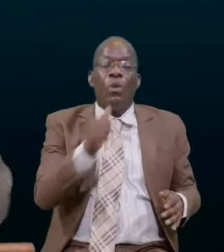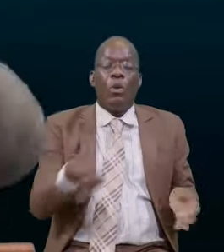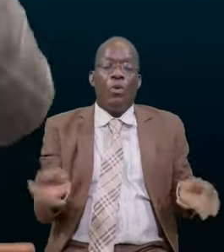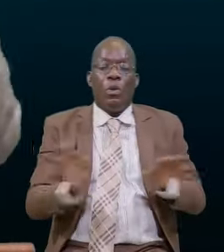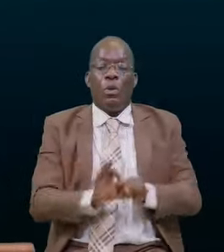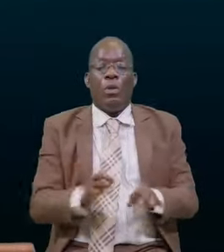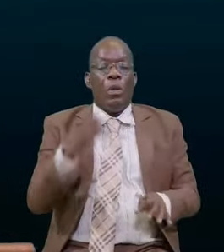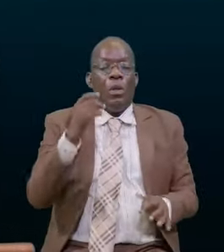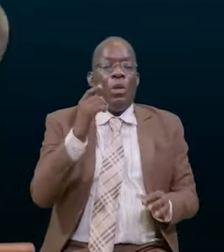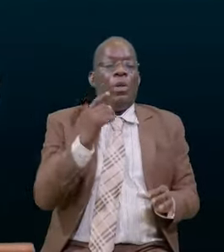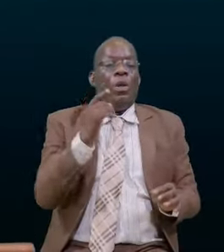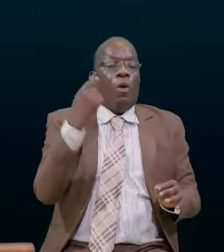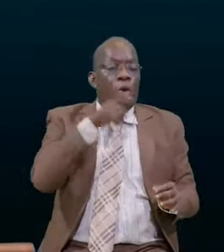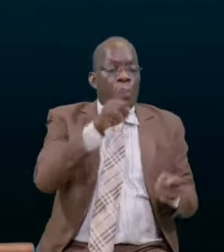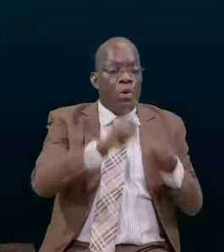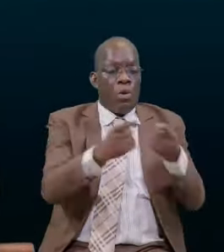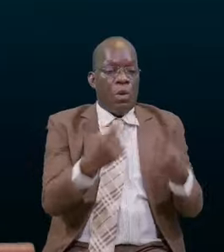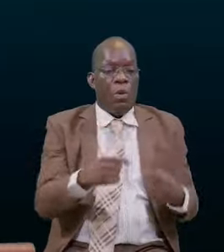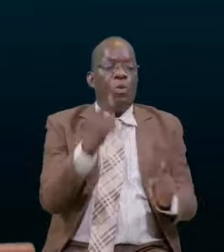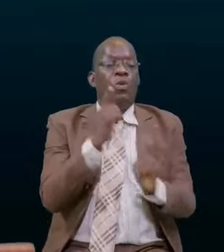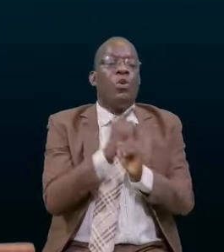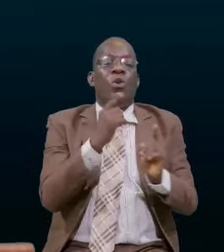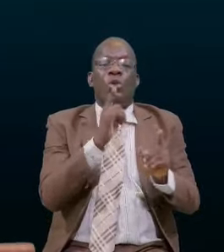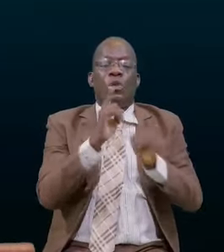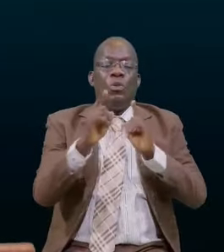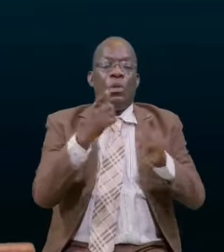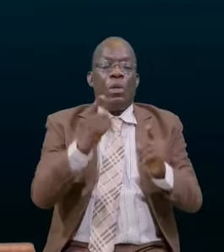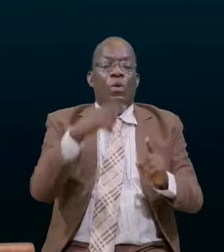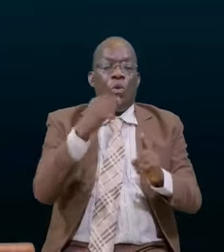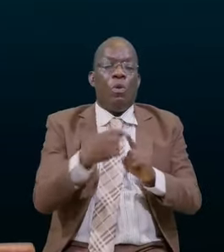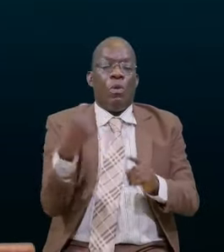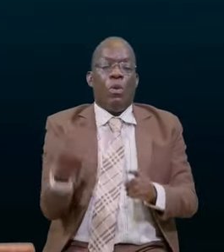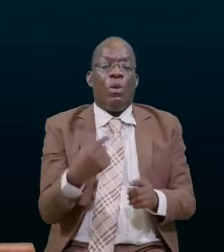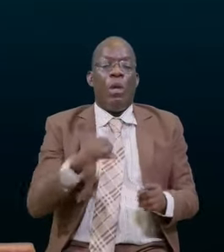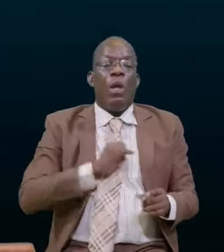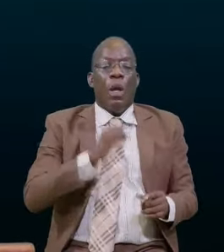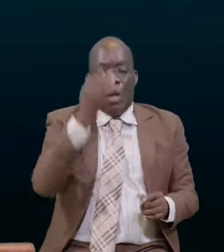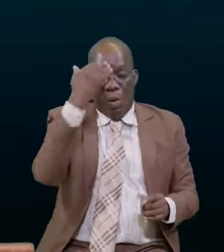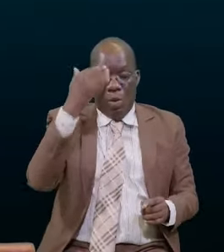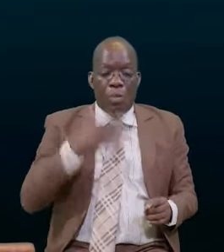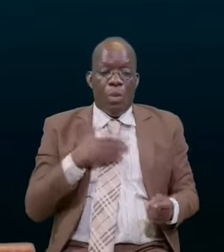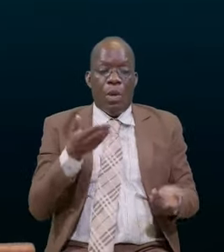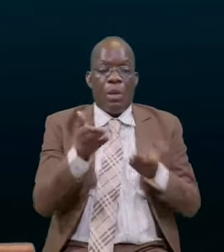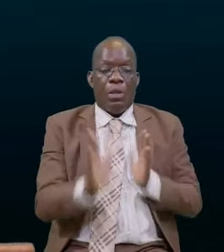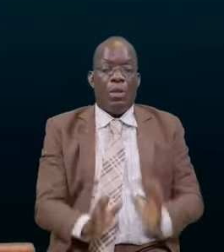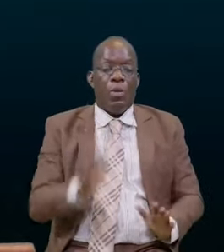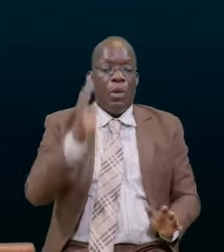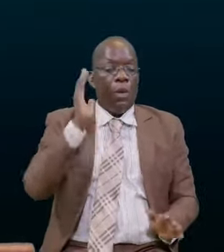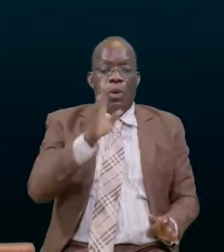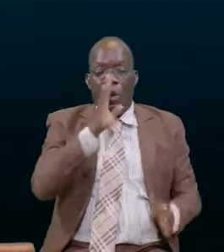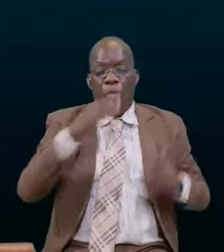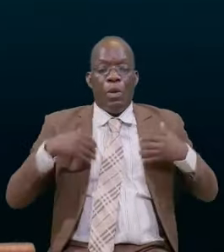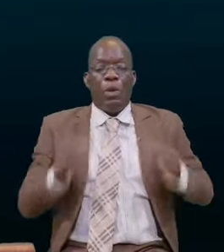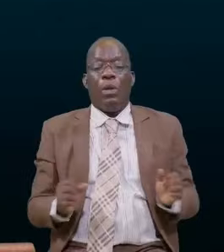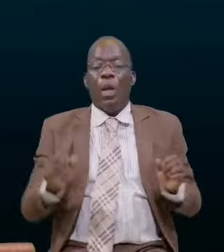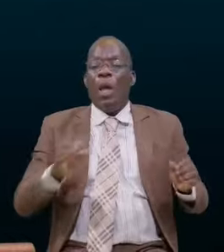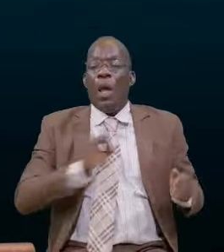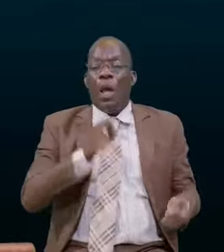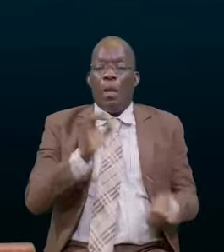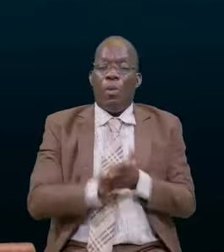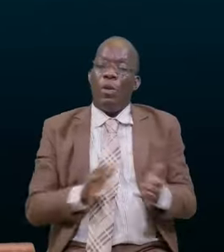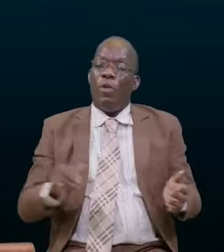only speak the one only I know my servant shall be healed and I believe today as you speak the word to God and you call upon